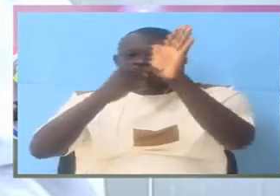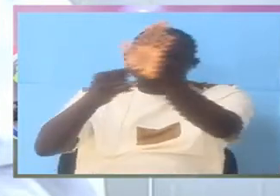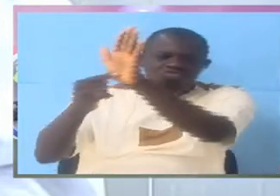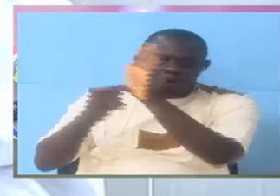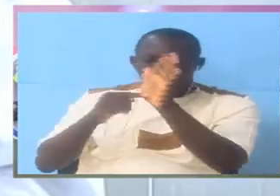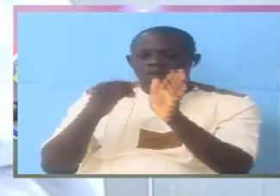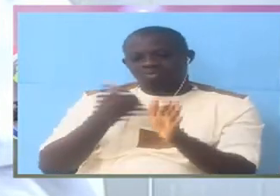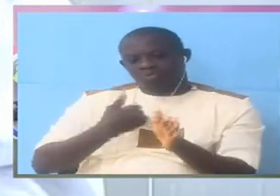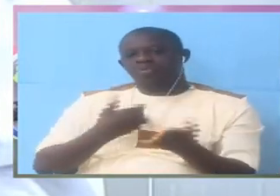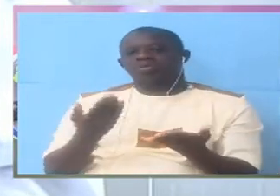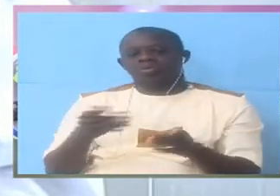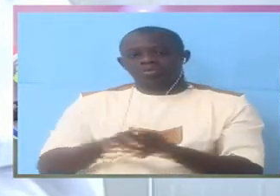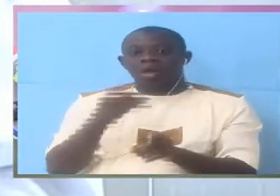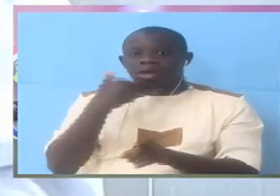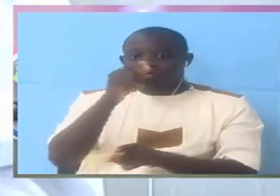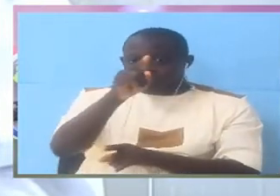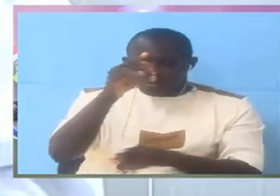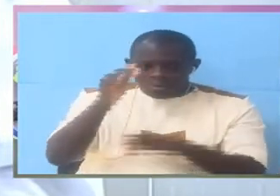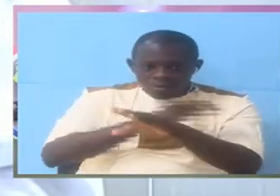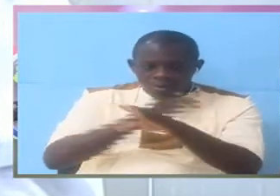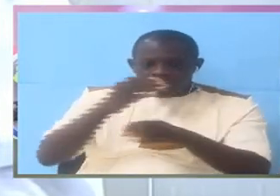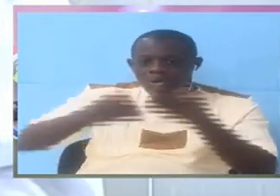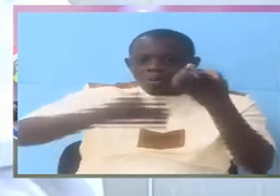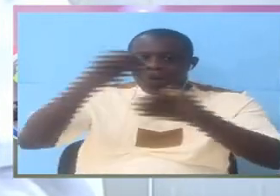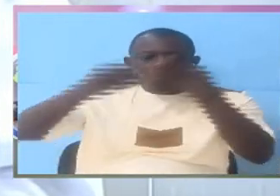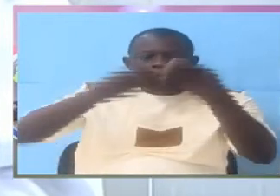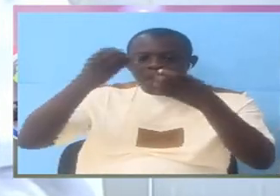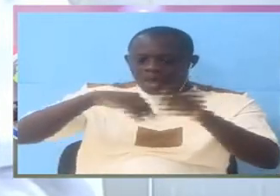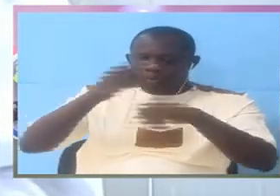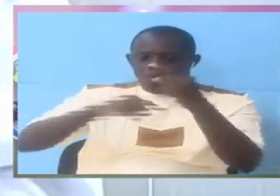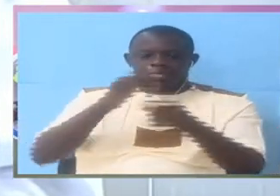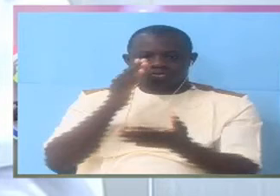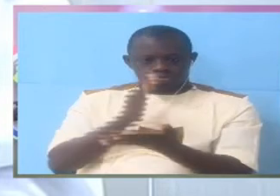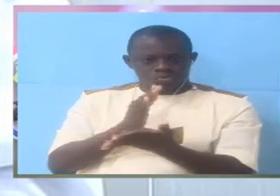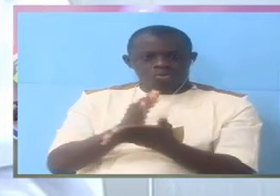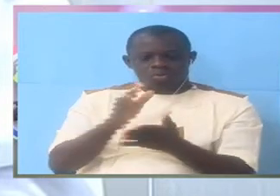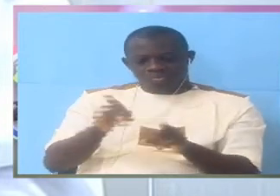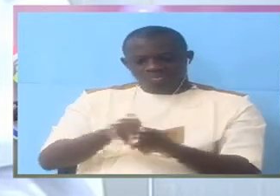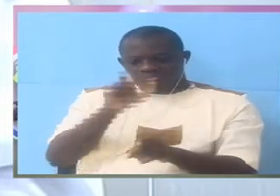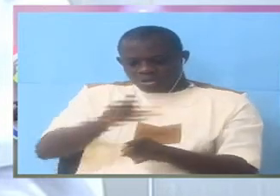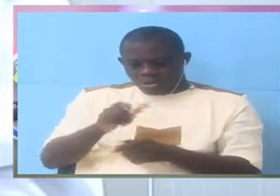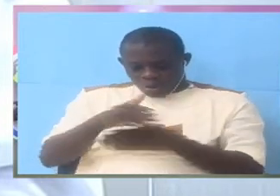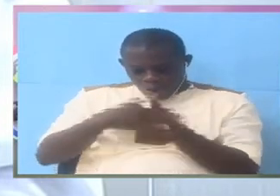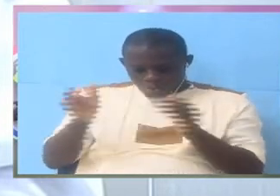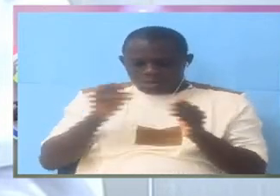ever complain that the confessions were illegally obtained?